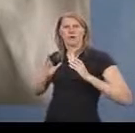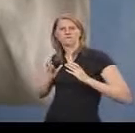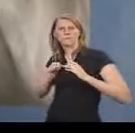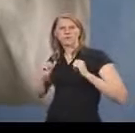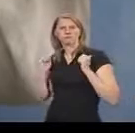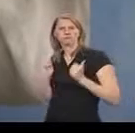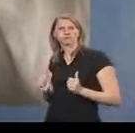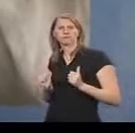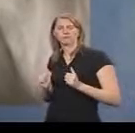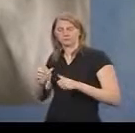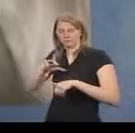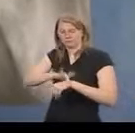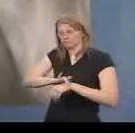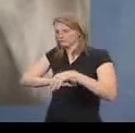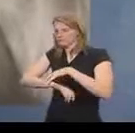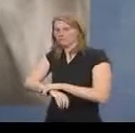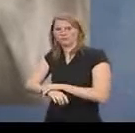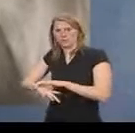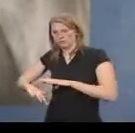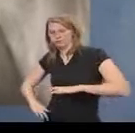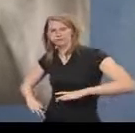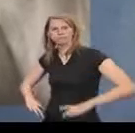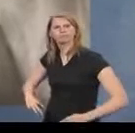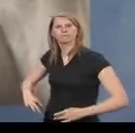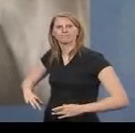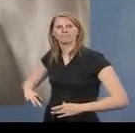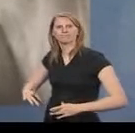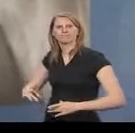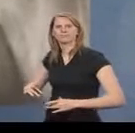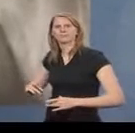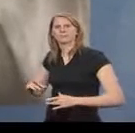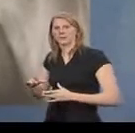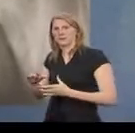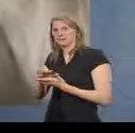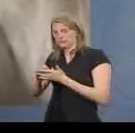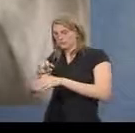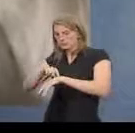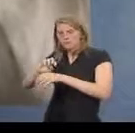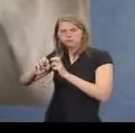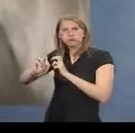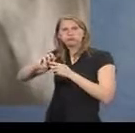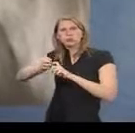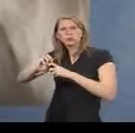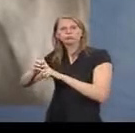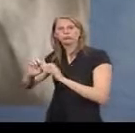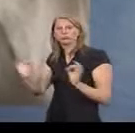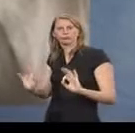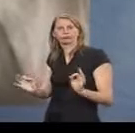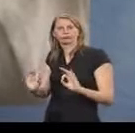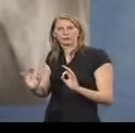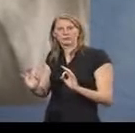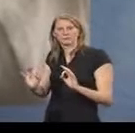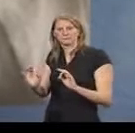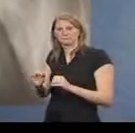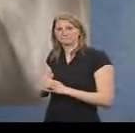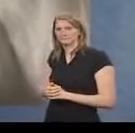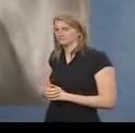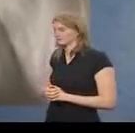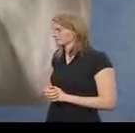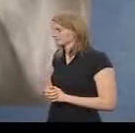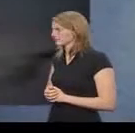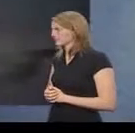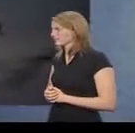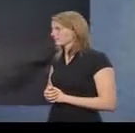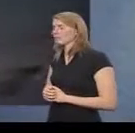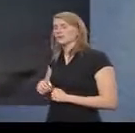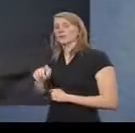shackles had to be padded so there would be no abrasions or bruises on his arms or legs or wherever he was bound.